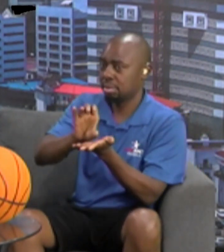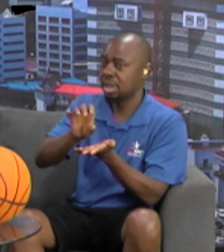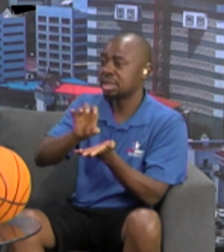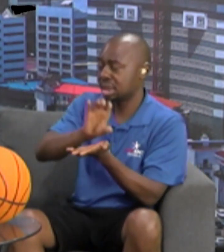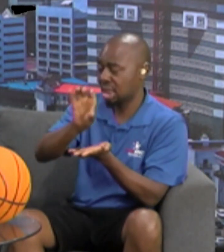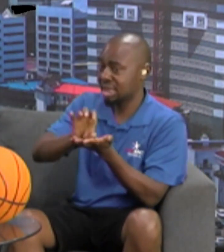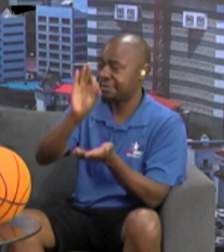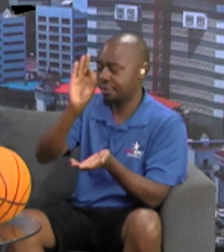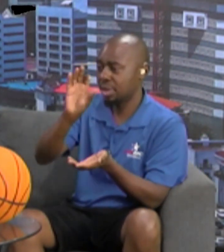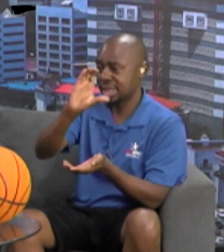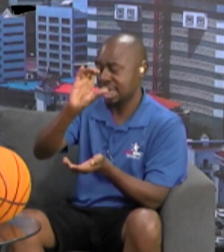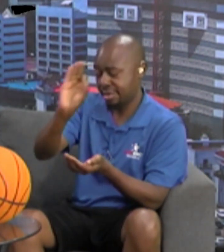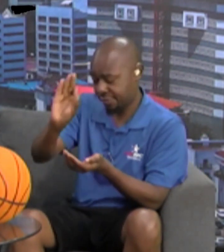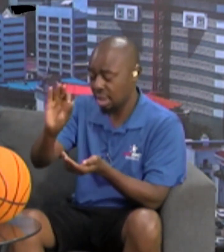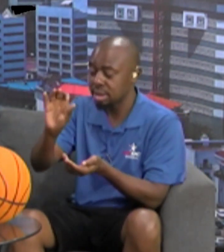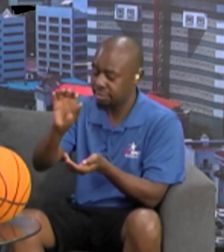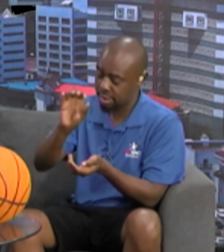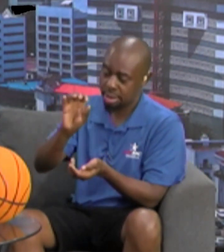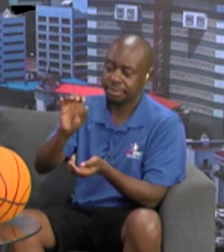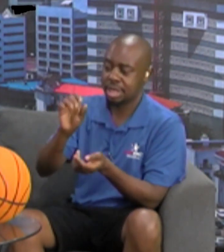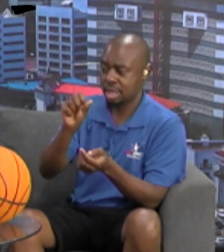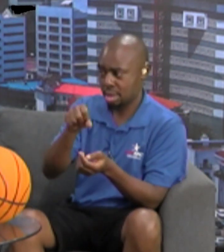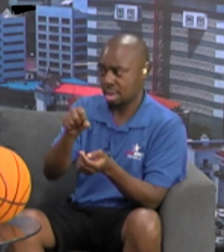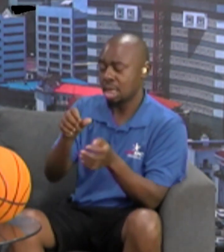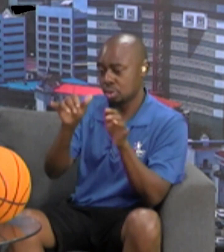be at the center, Right. center forward.